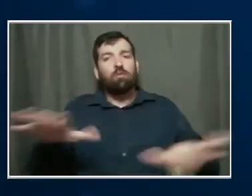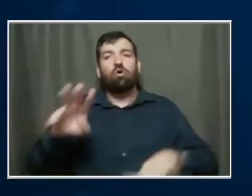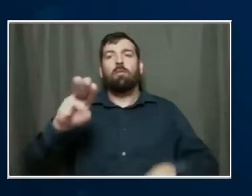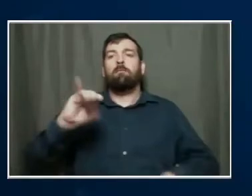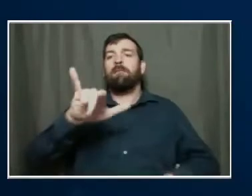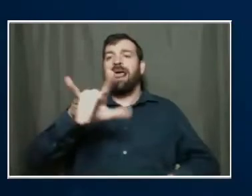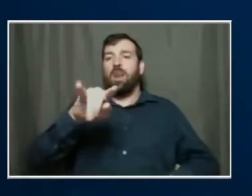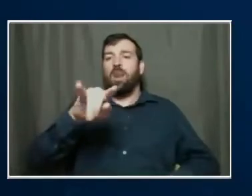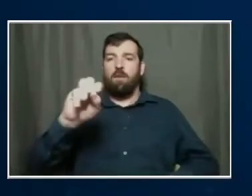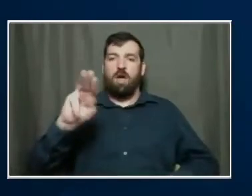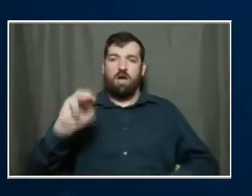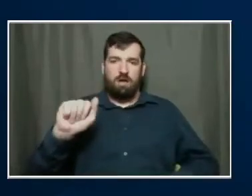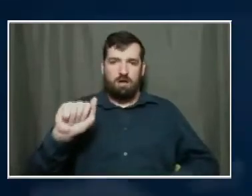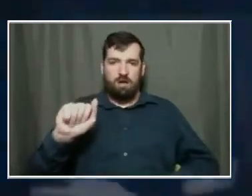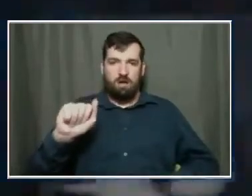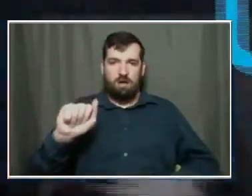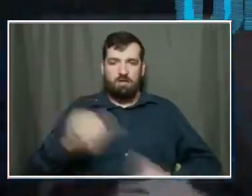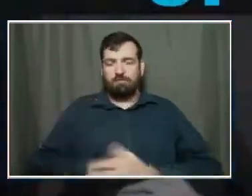channels.